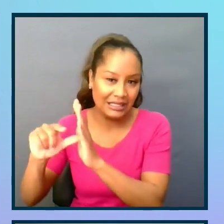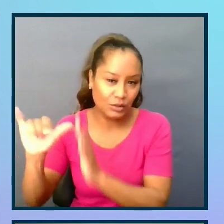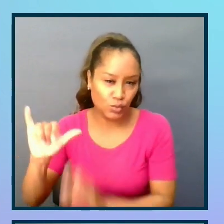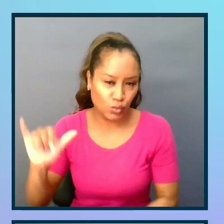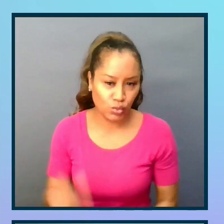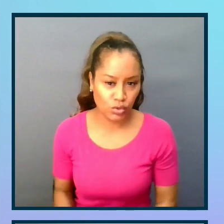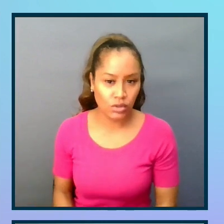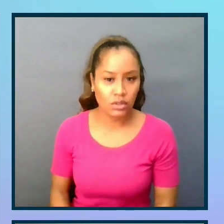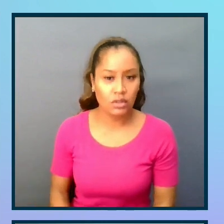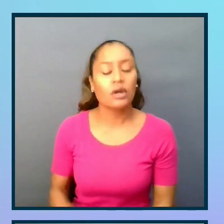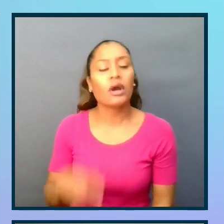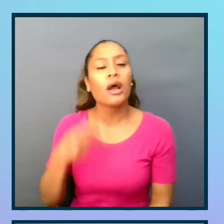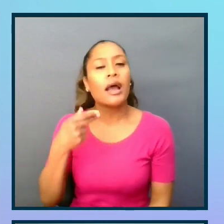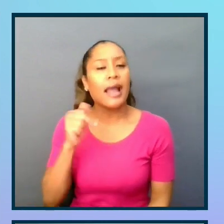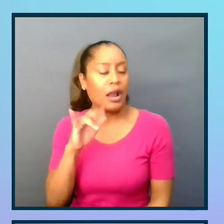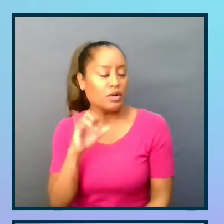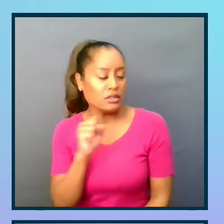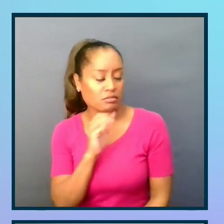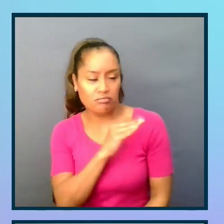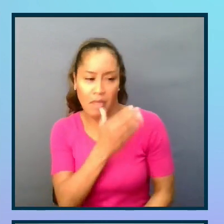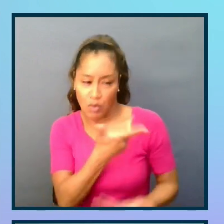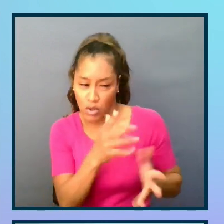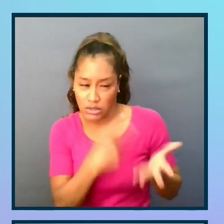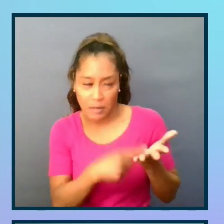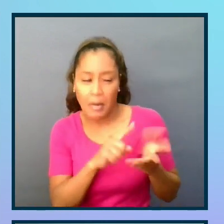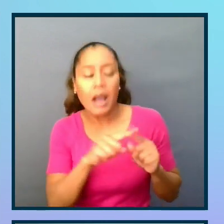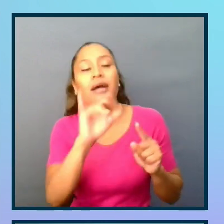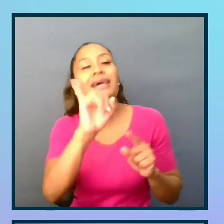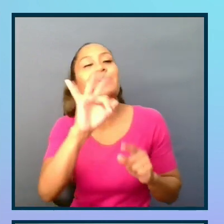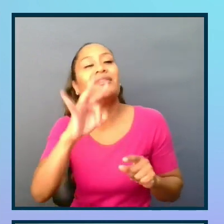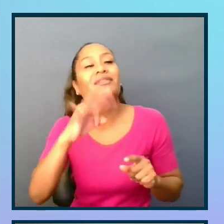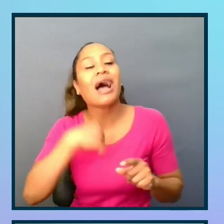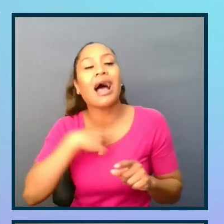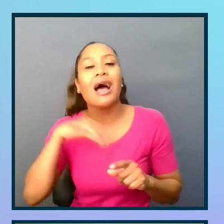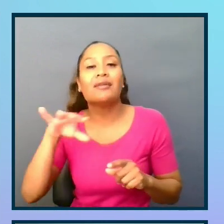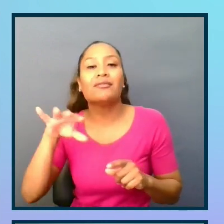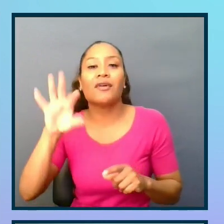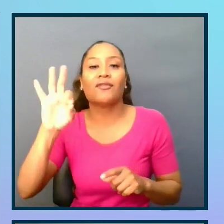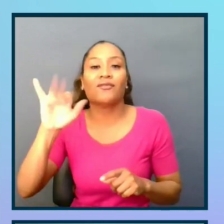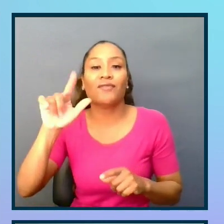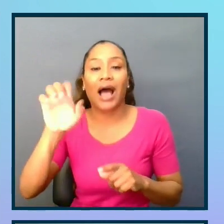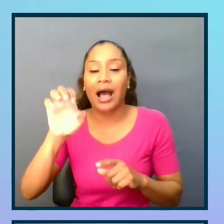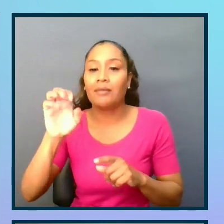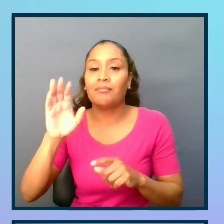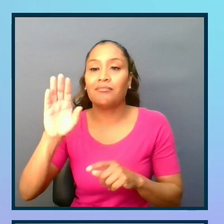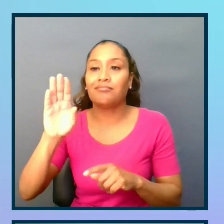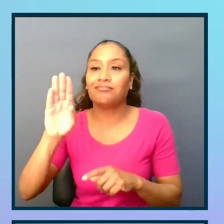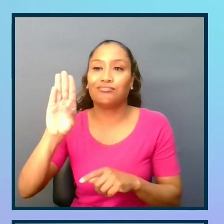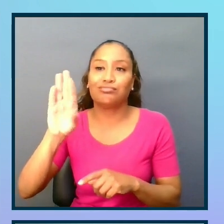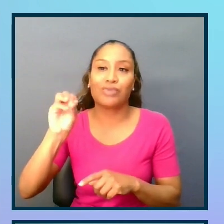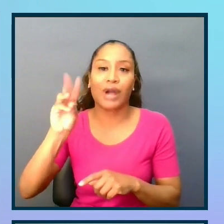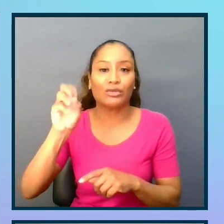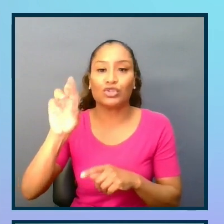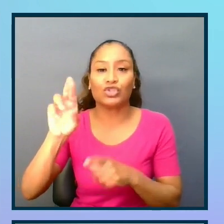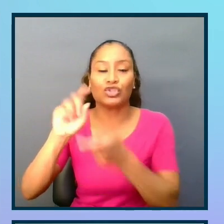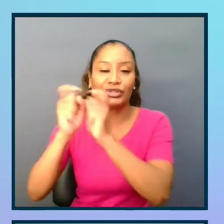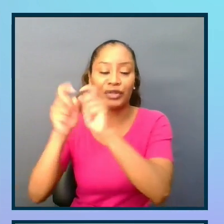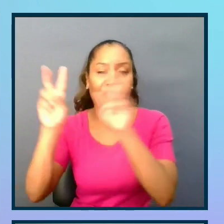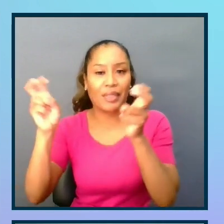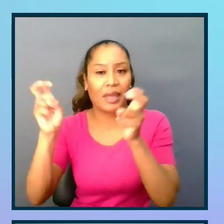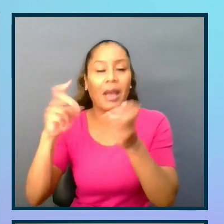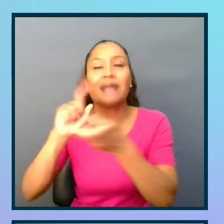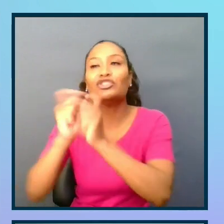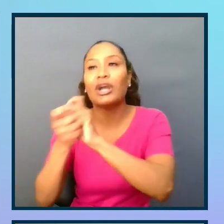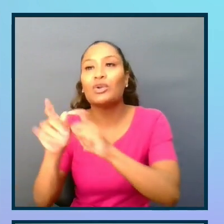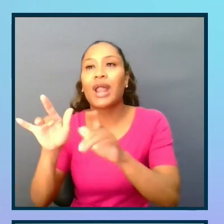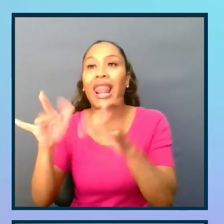it, but so are we saying if I let's say make a change from file my browser settings to light theme, save will become enabled, which I get that. Right. So but